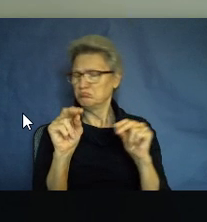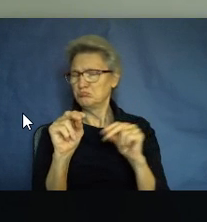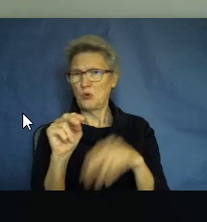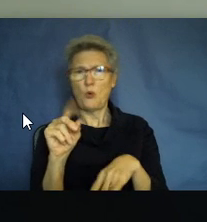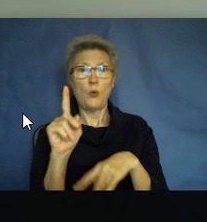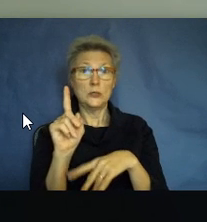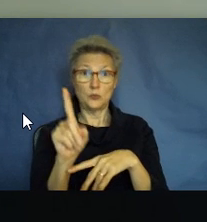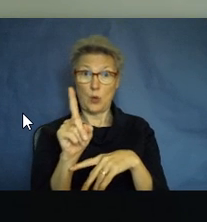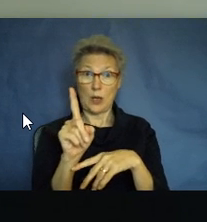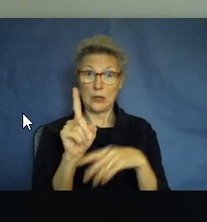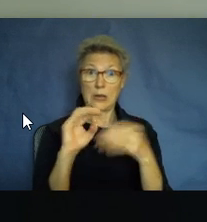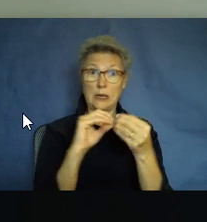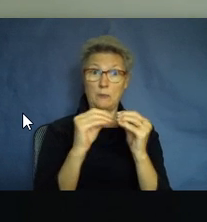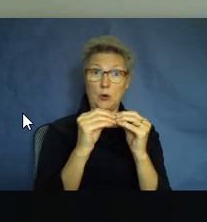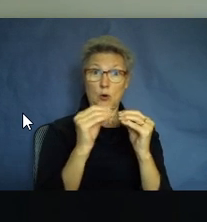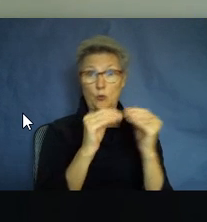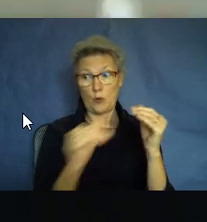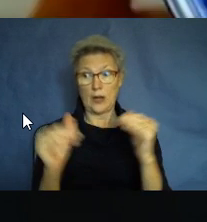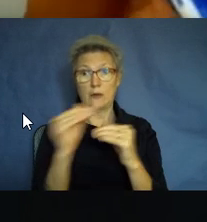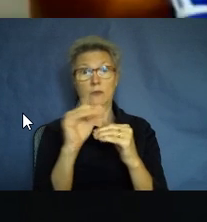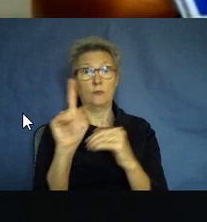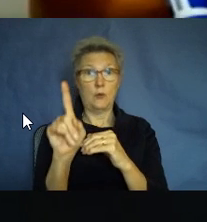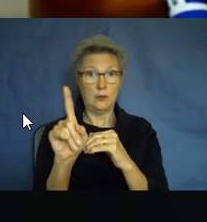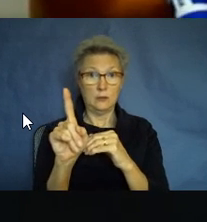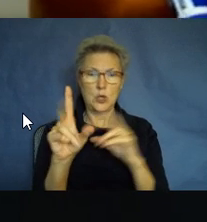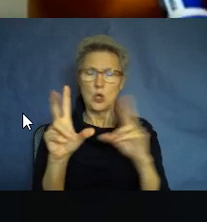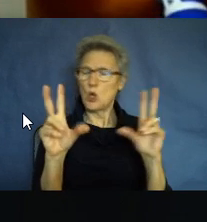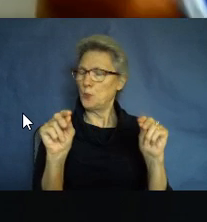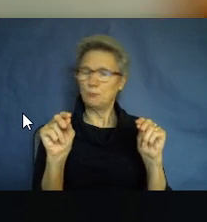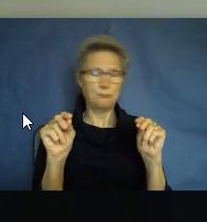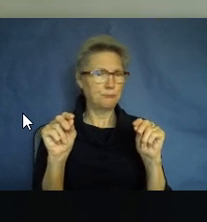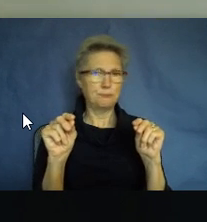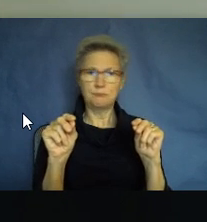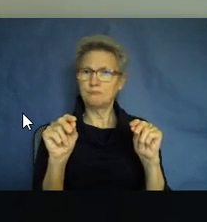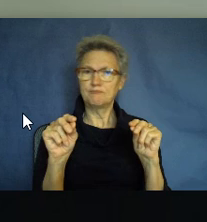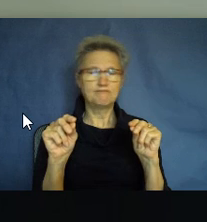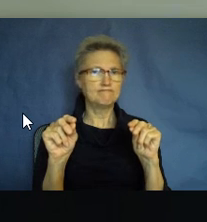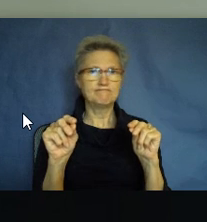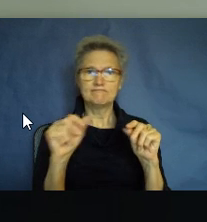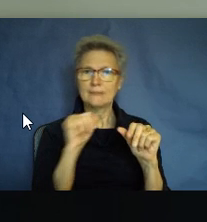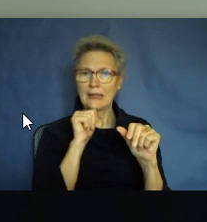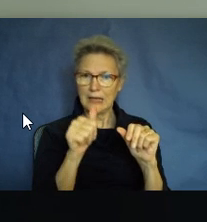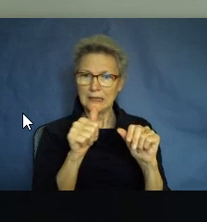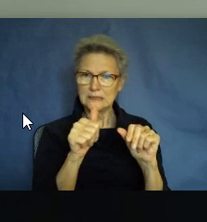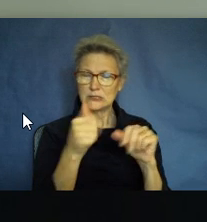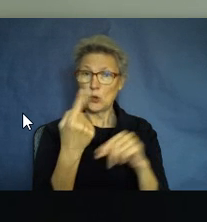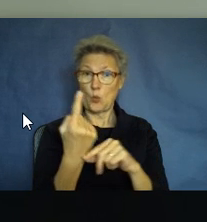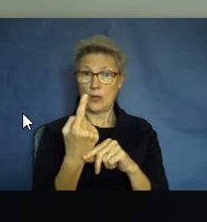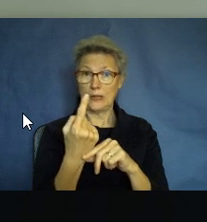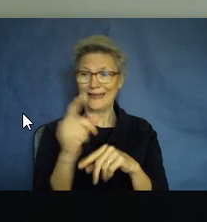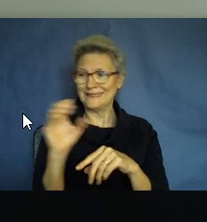not. Is 1 a whole number that's greater than 1? Nope, that also is not. So 1